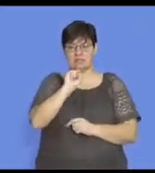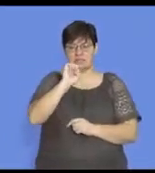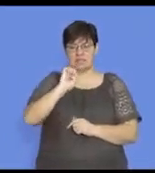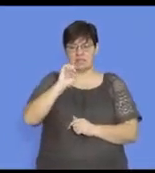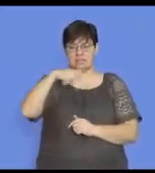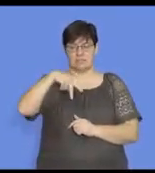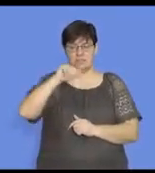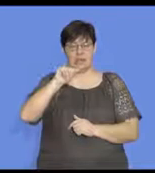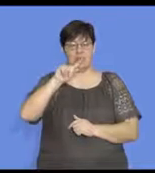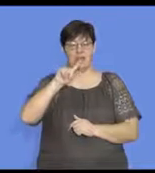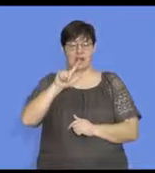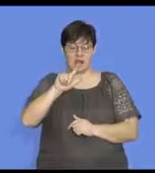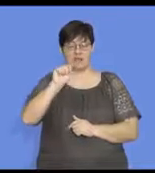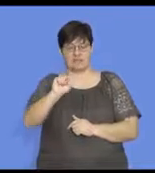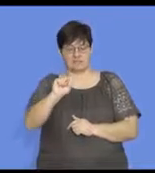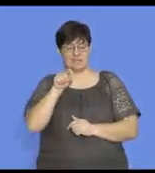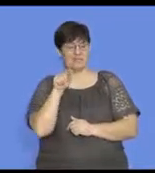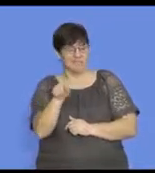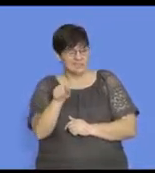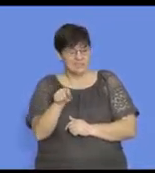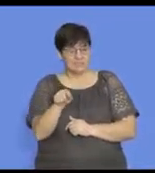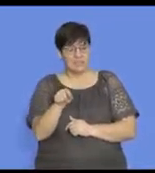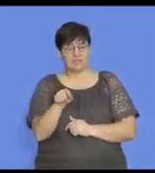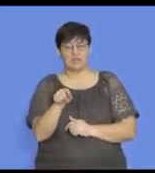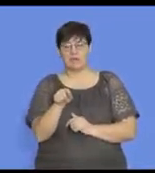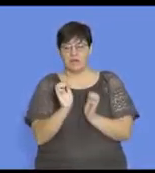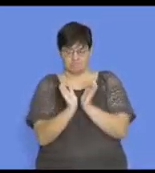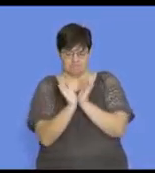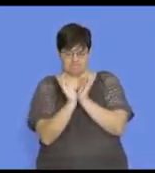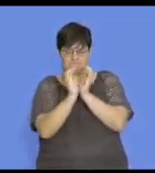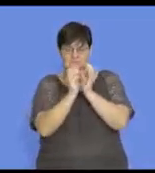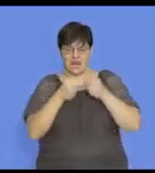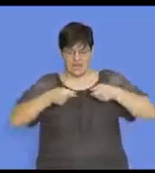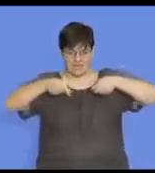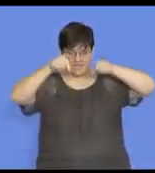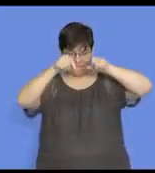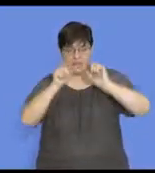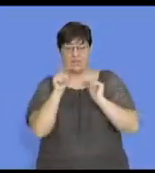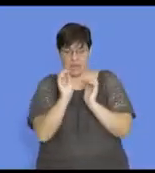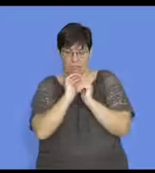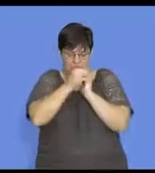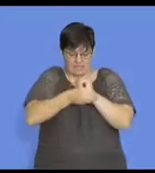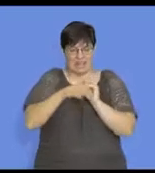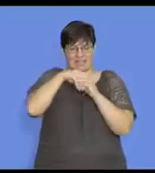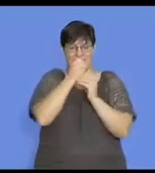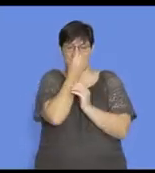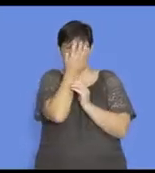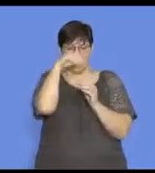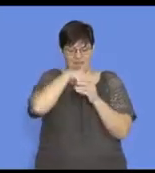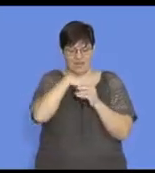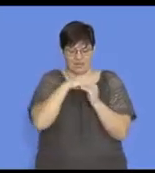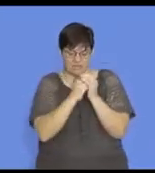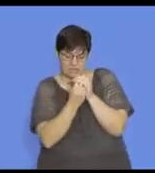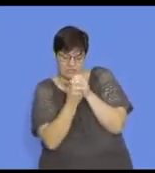little green leaves, and when the flower is in bud, what they do is they're going to protect the flower. And as the flower comes up,